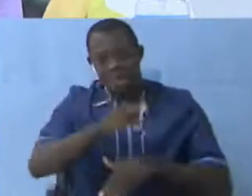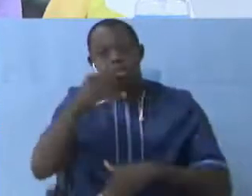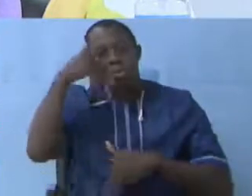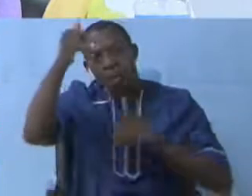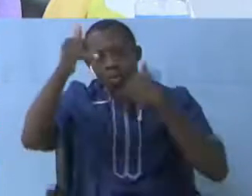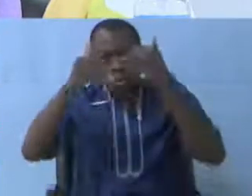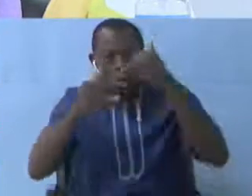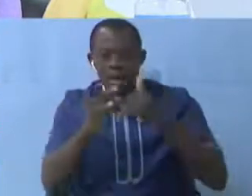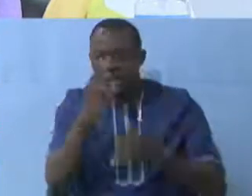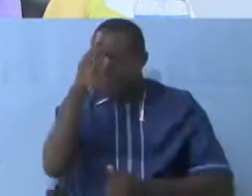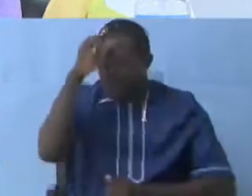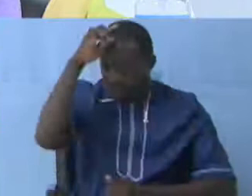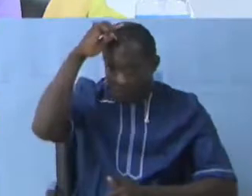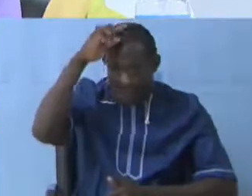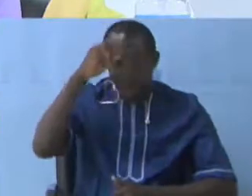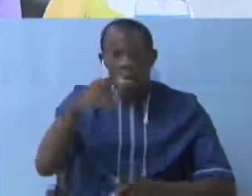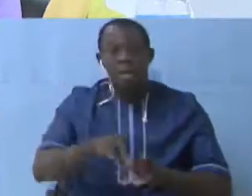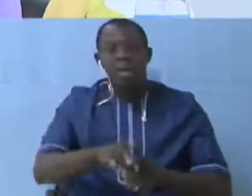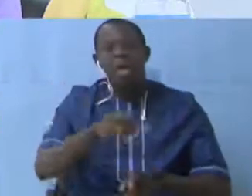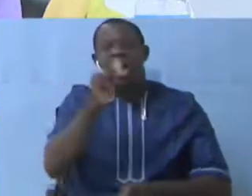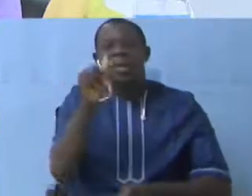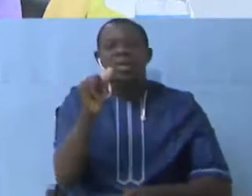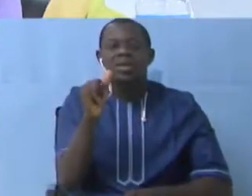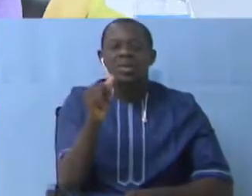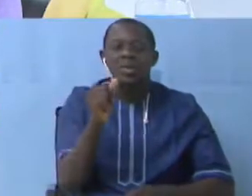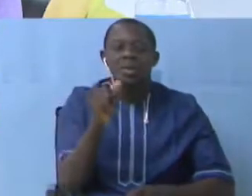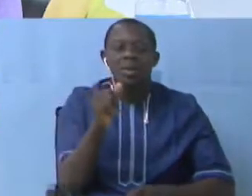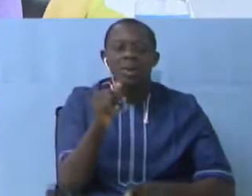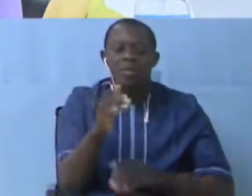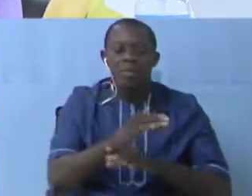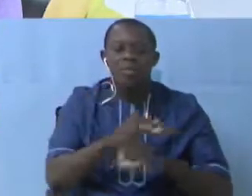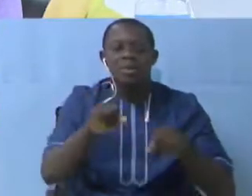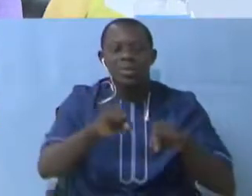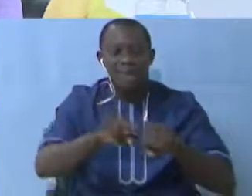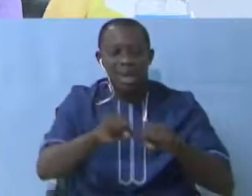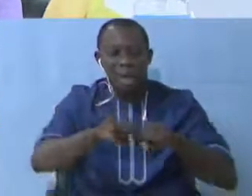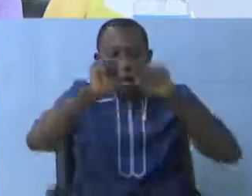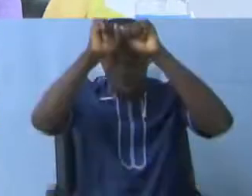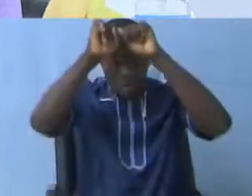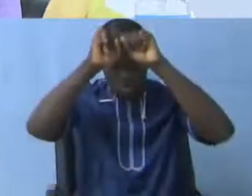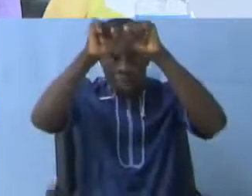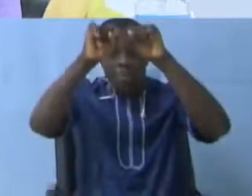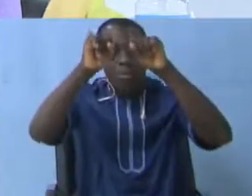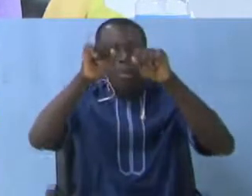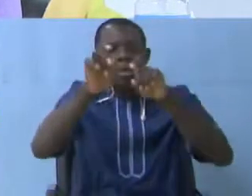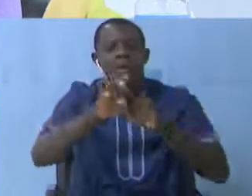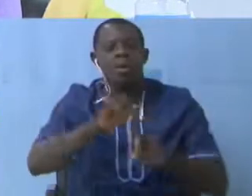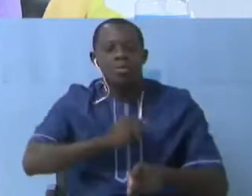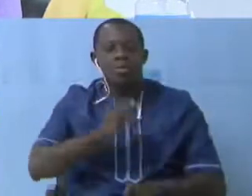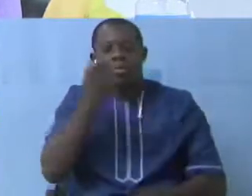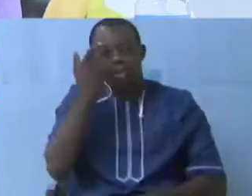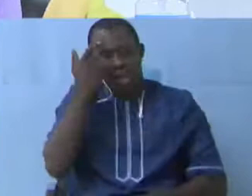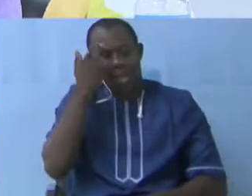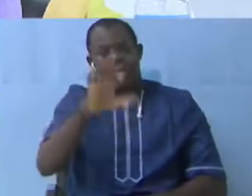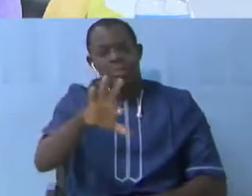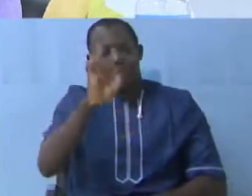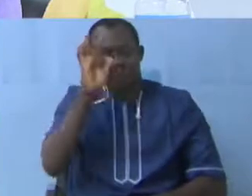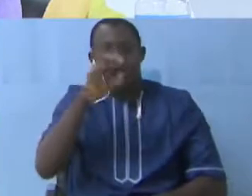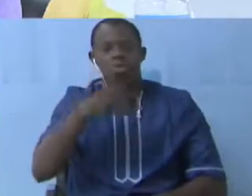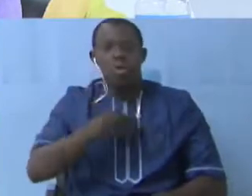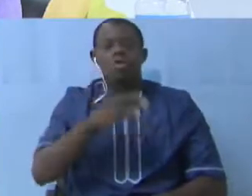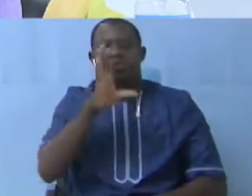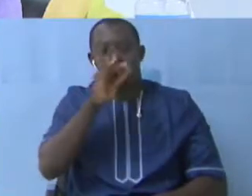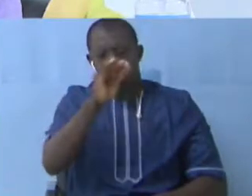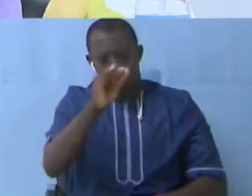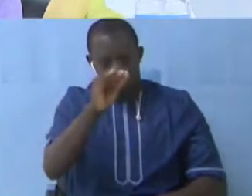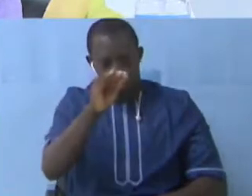Africa, and then the Senegalese government decided to talk.